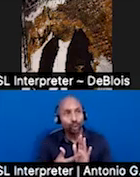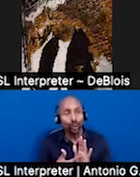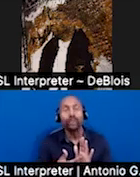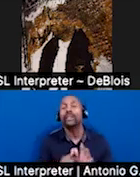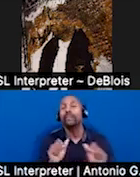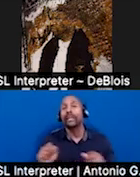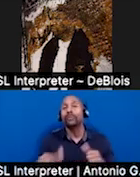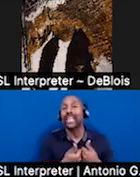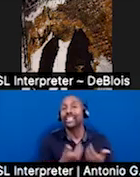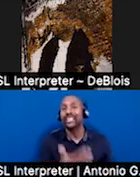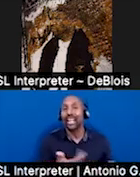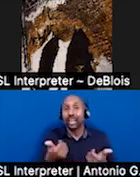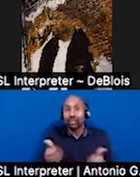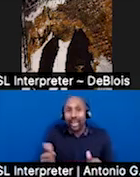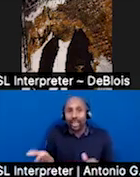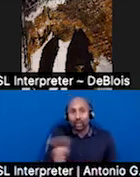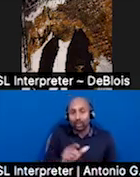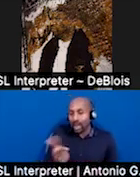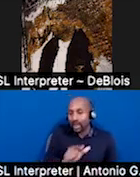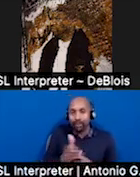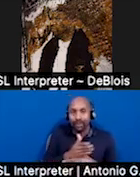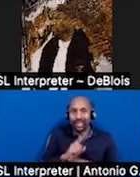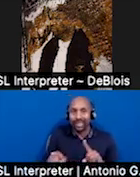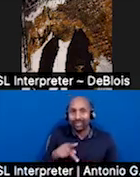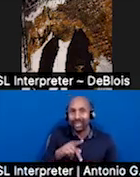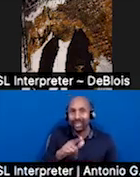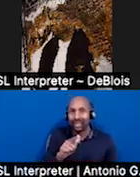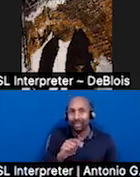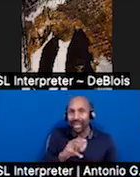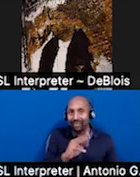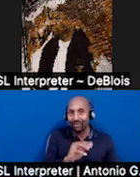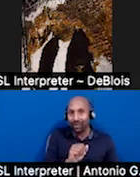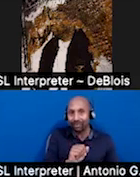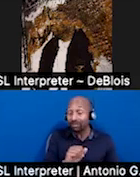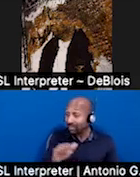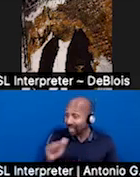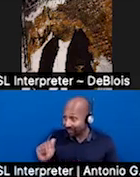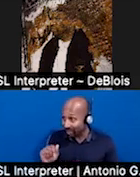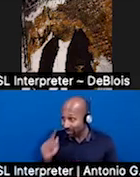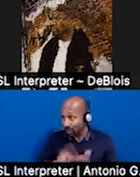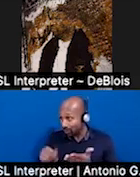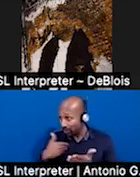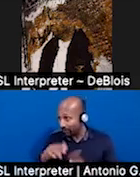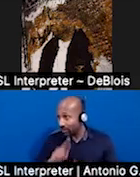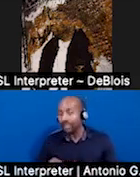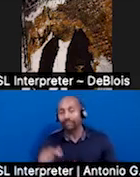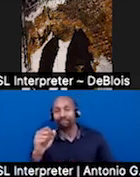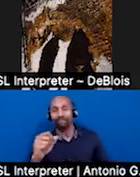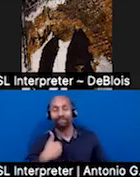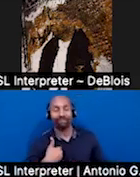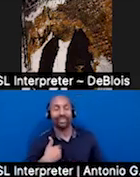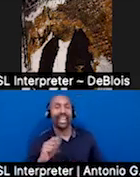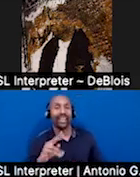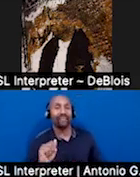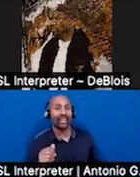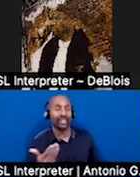well. Ava, I think I saw you had a response as well. Yes, if I may add on. This is Ava speaking.